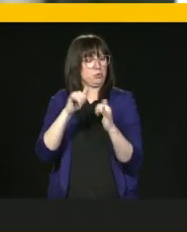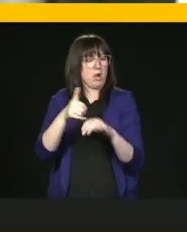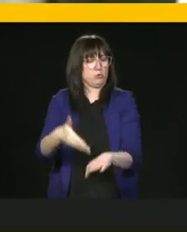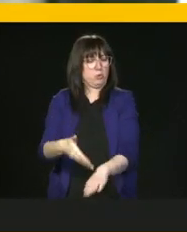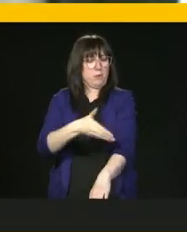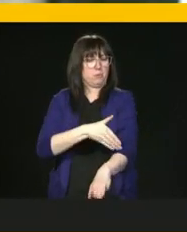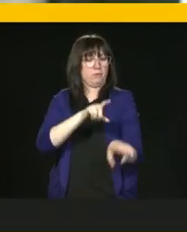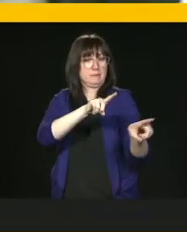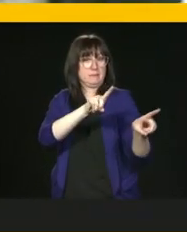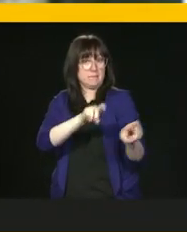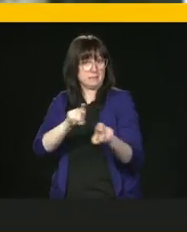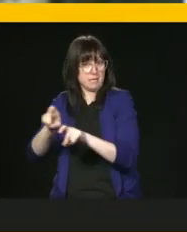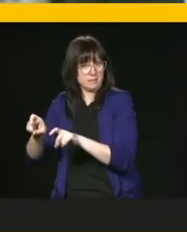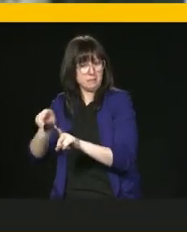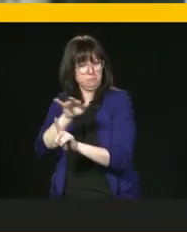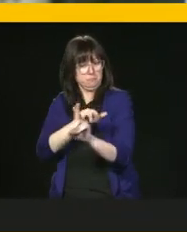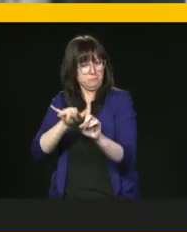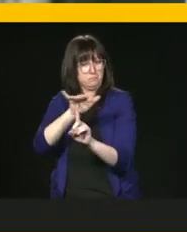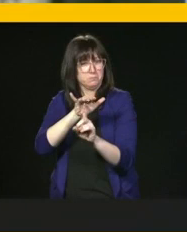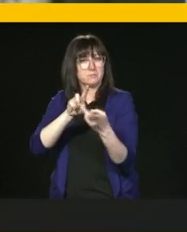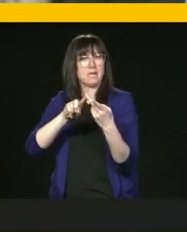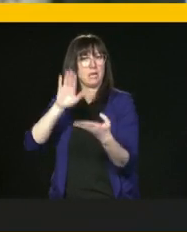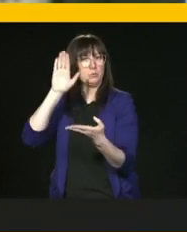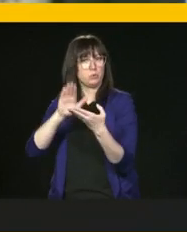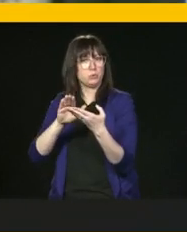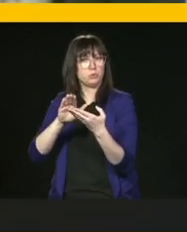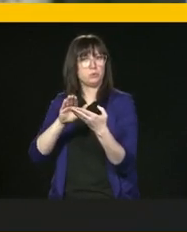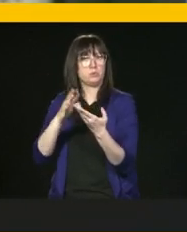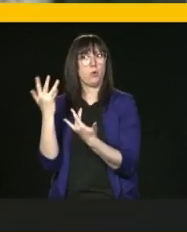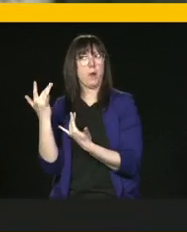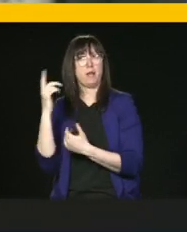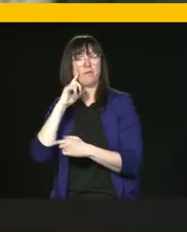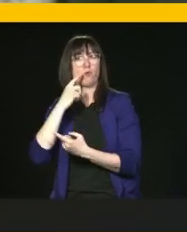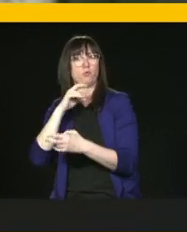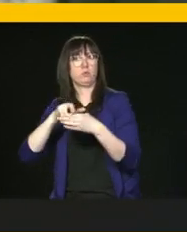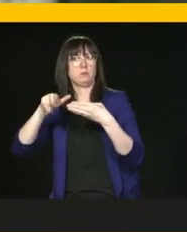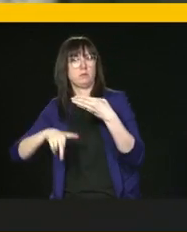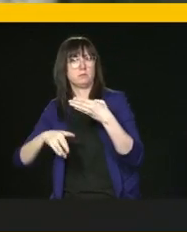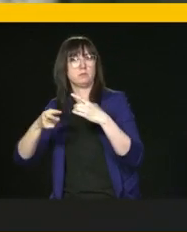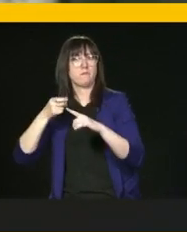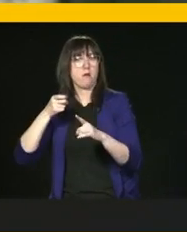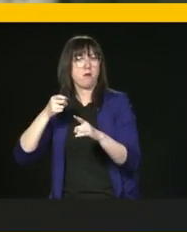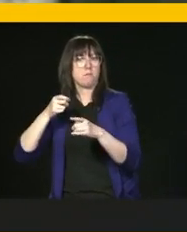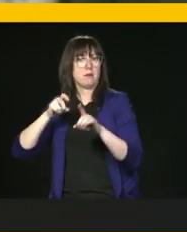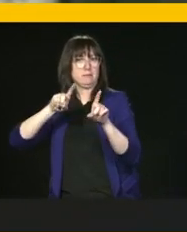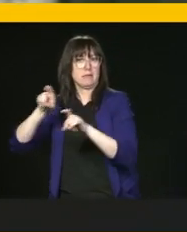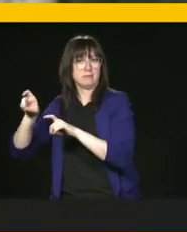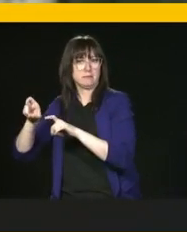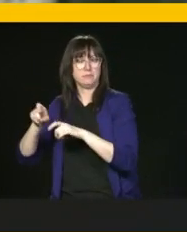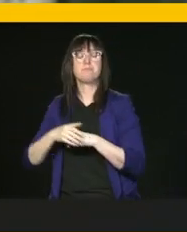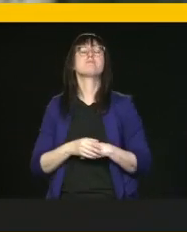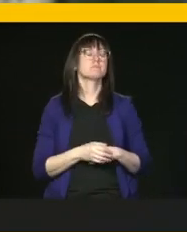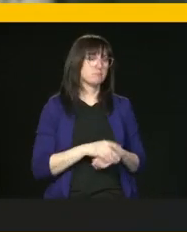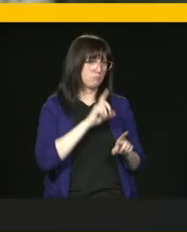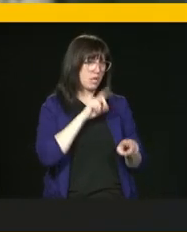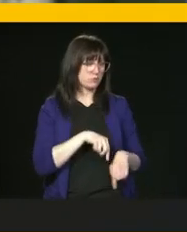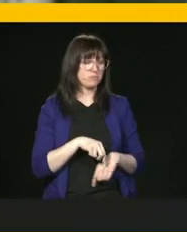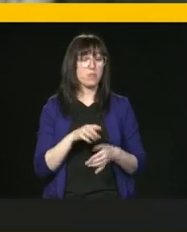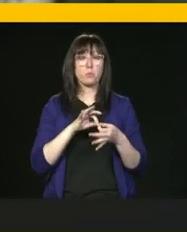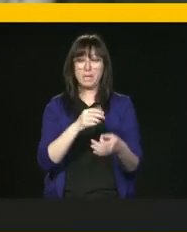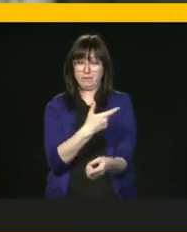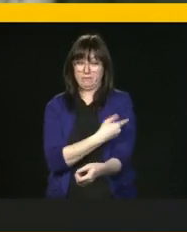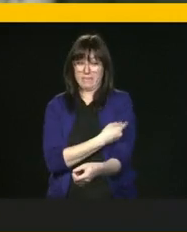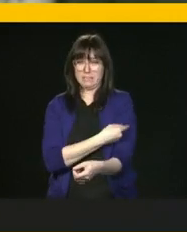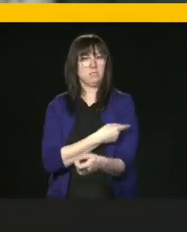testing capabilities and to reduce the testing backlogs that people are facing right across the country? As we said on vaccines, we